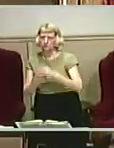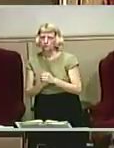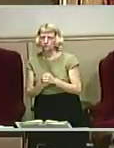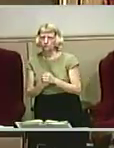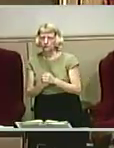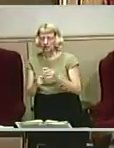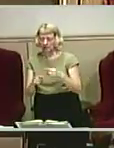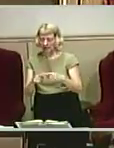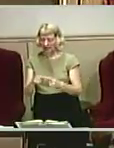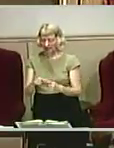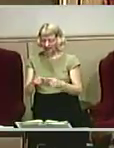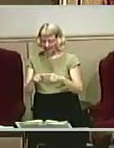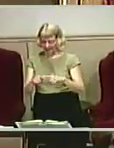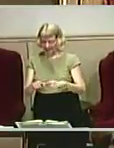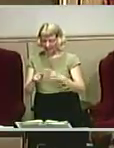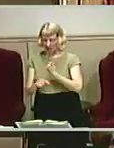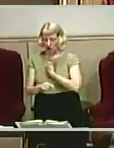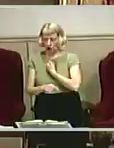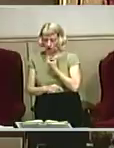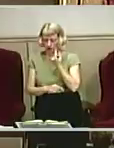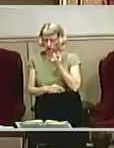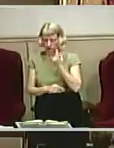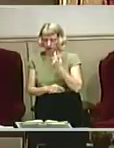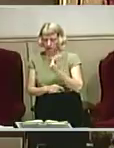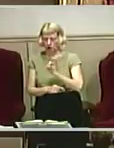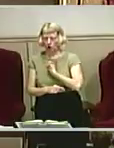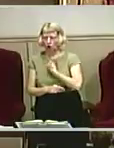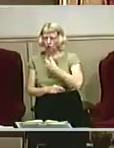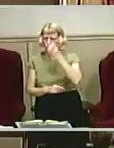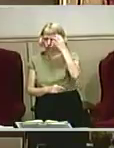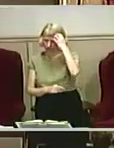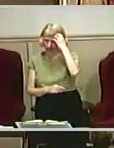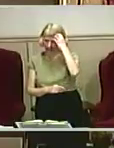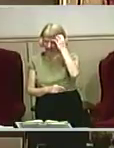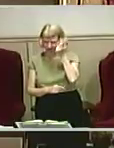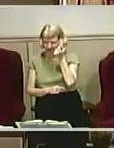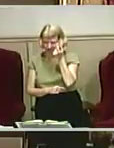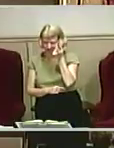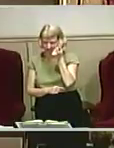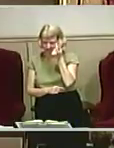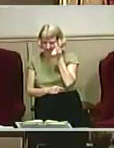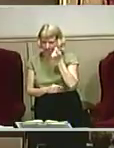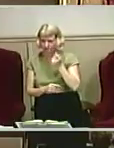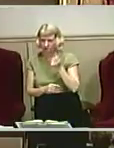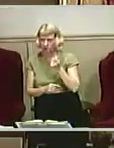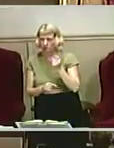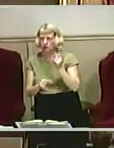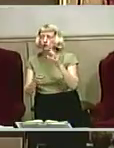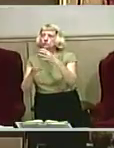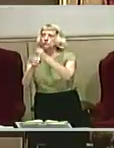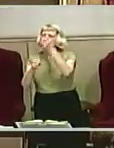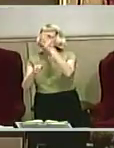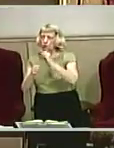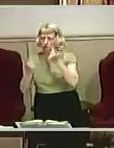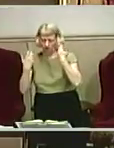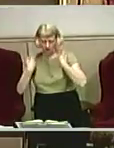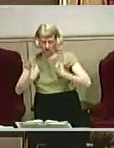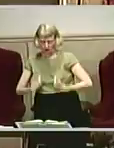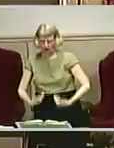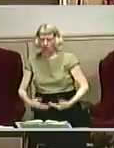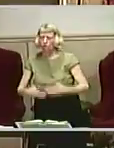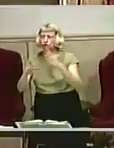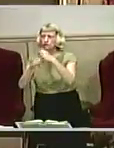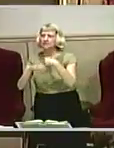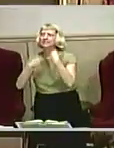When we lean on our own understanding, we're trying to use just our own brain. You understand that? You take God, trusting God with everything we are and giving